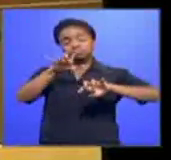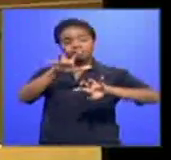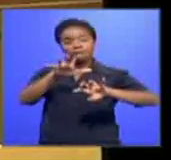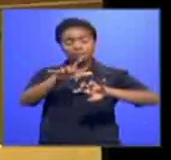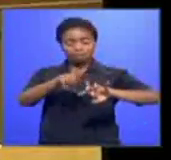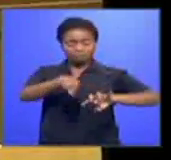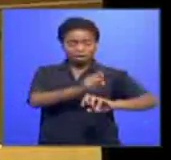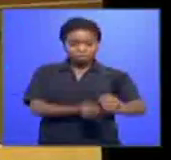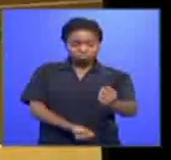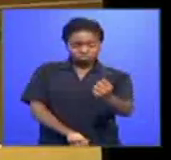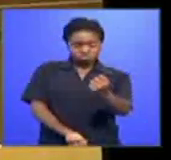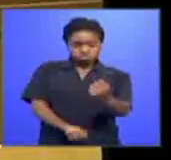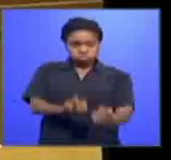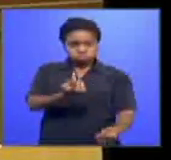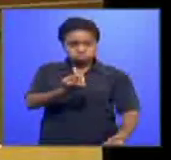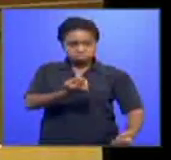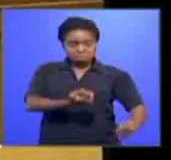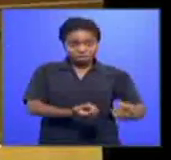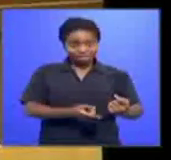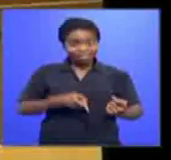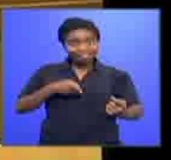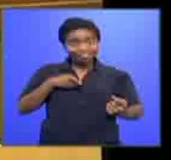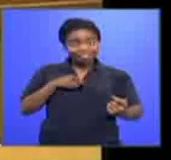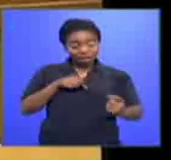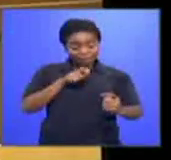violent protest are acted upon,